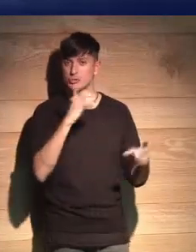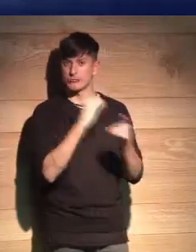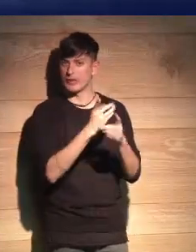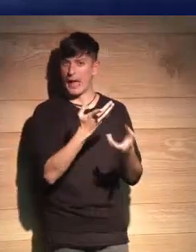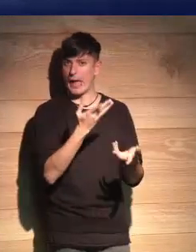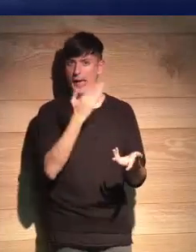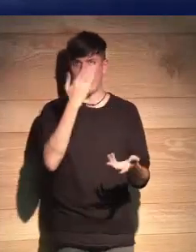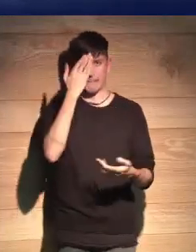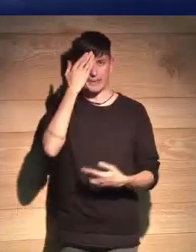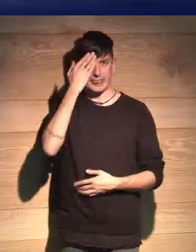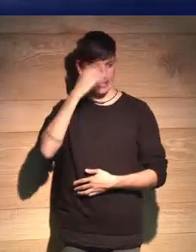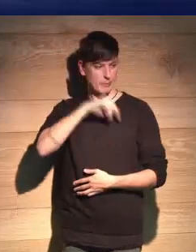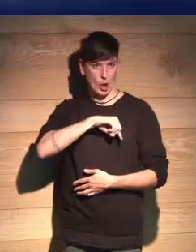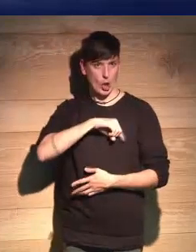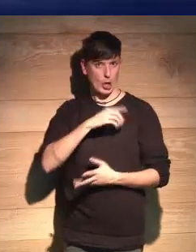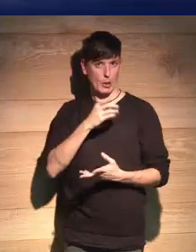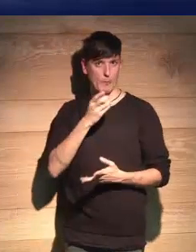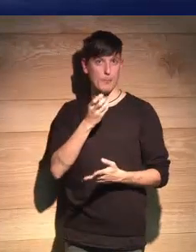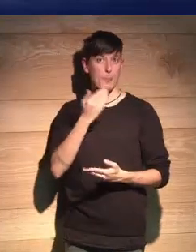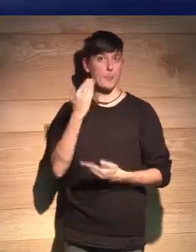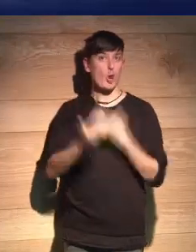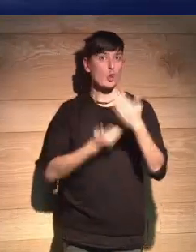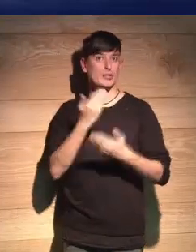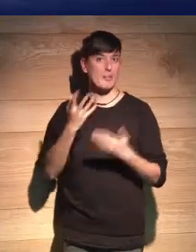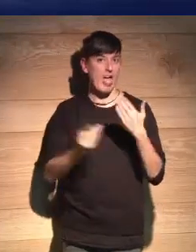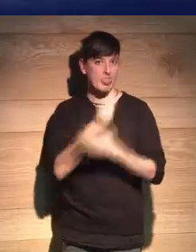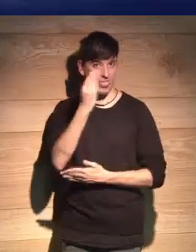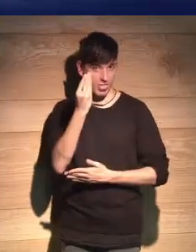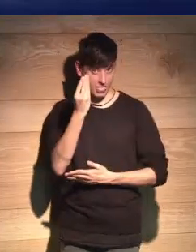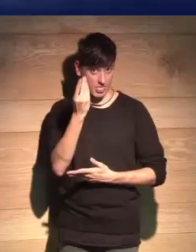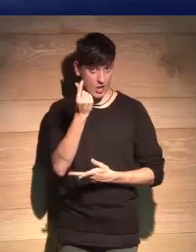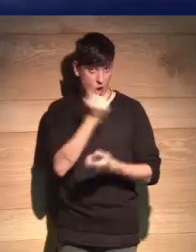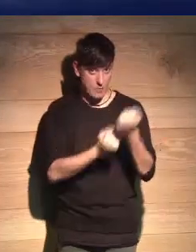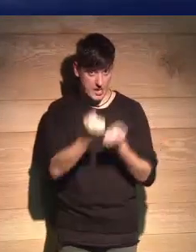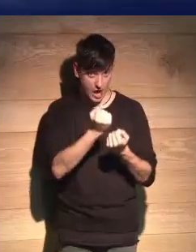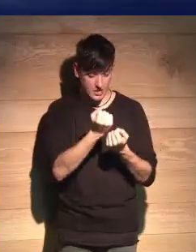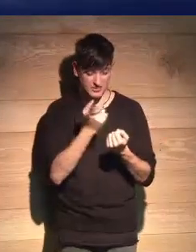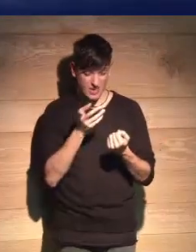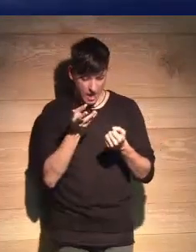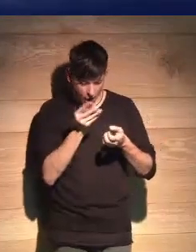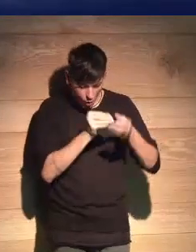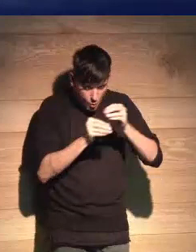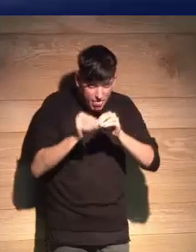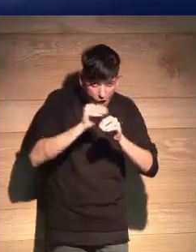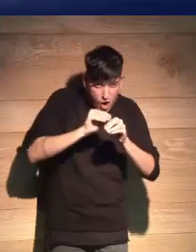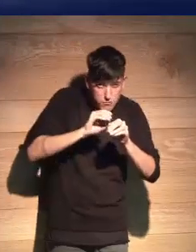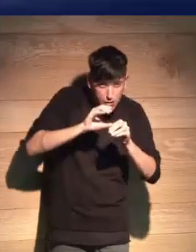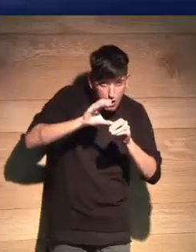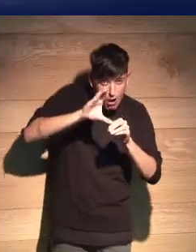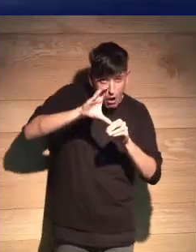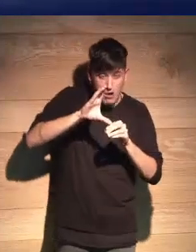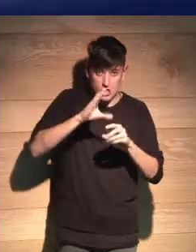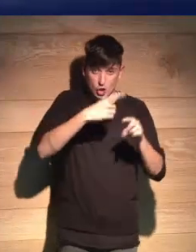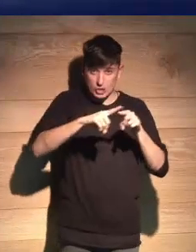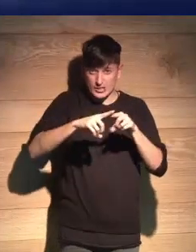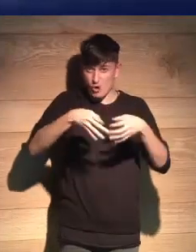against any economic productivity principle. So in view of this accumulation of